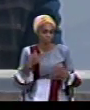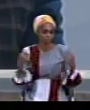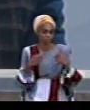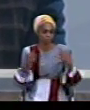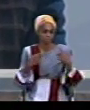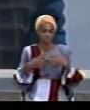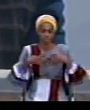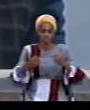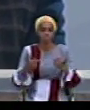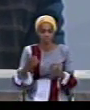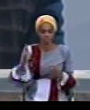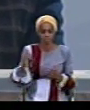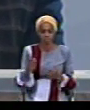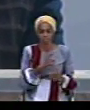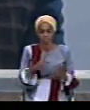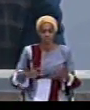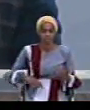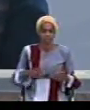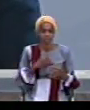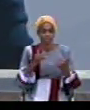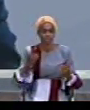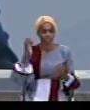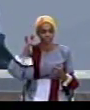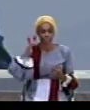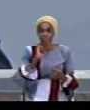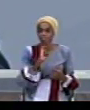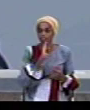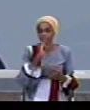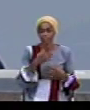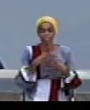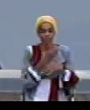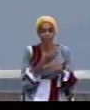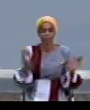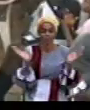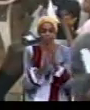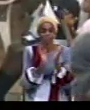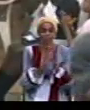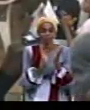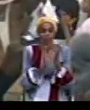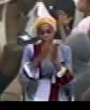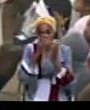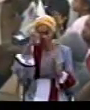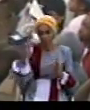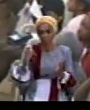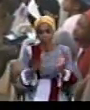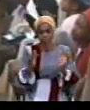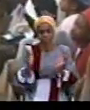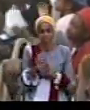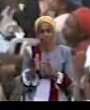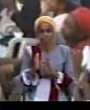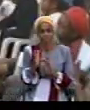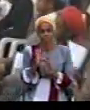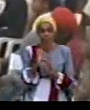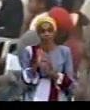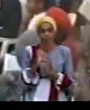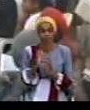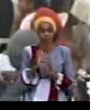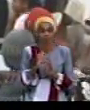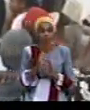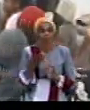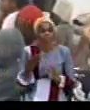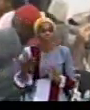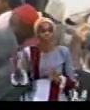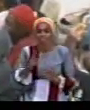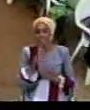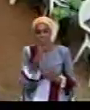Lord, and now she's free. Put your hands together for Jesus Christ again. Things are happening on